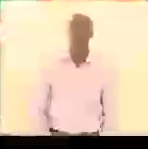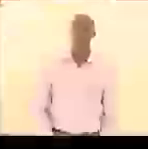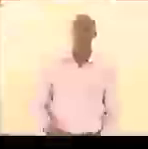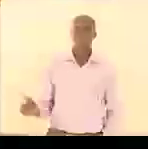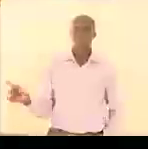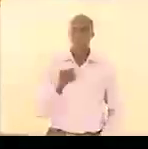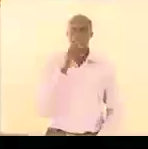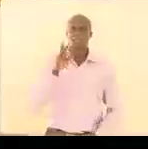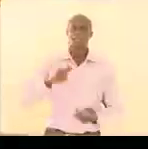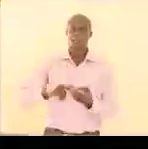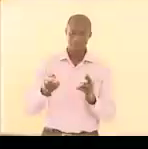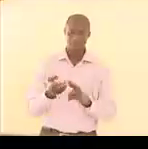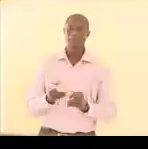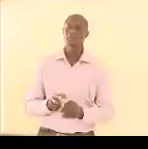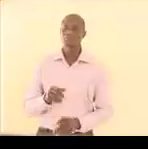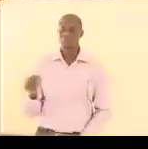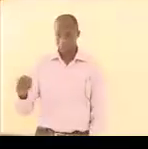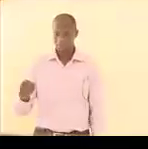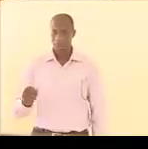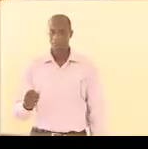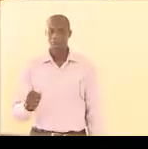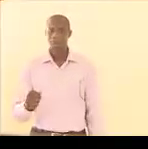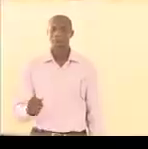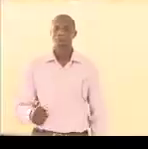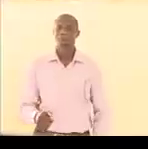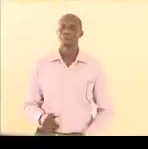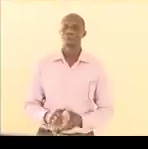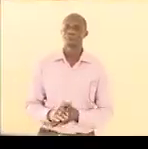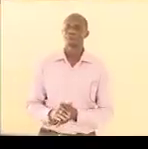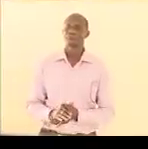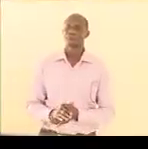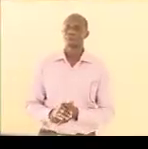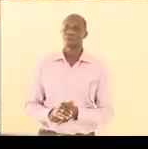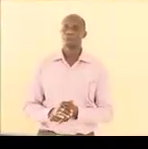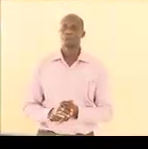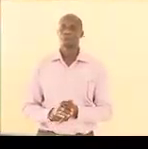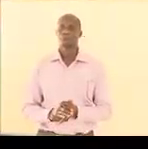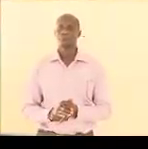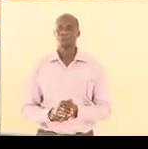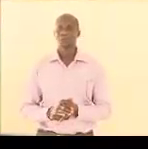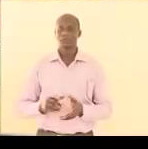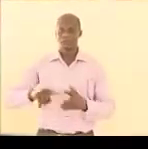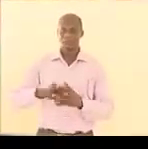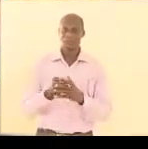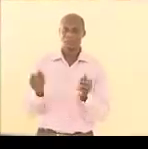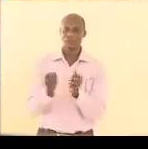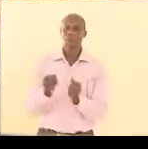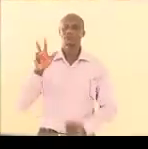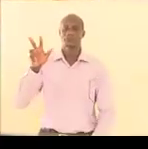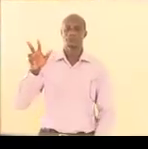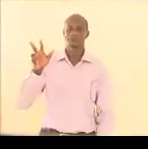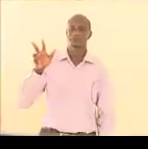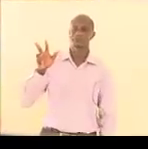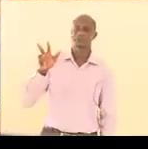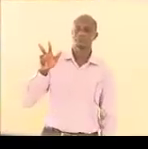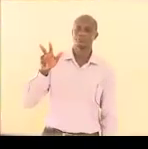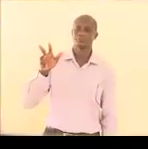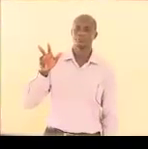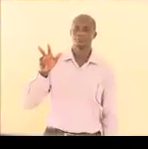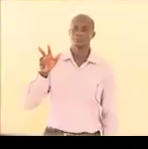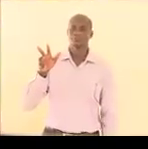They are related, isn't it? Yes. But I want to answer question 3 first.